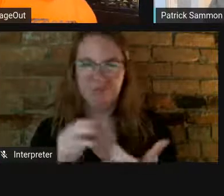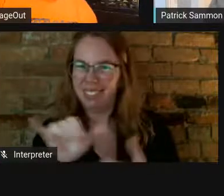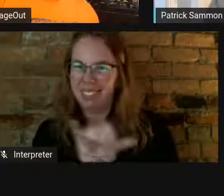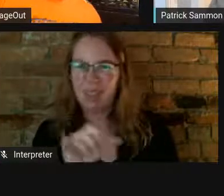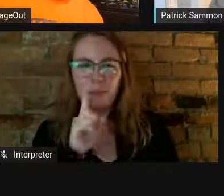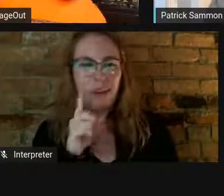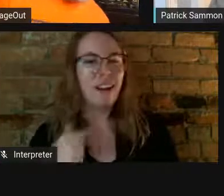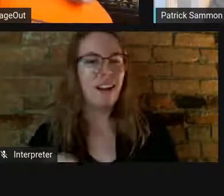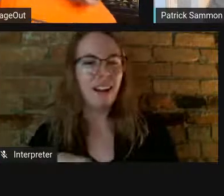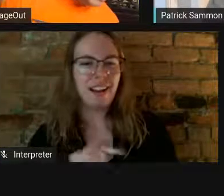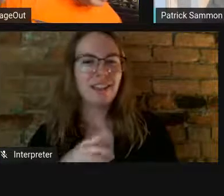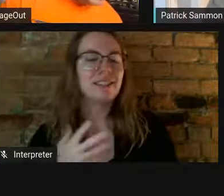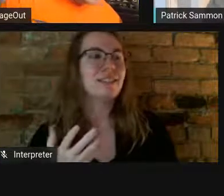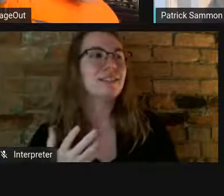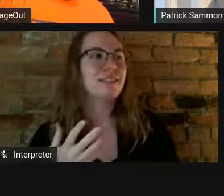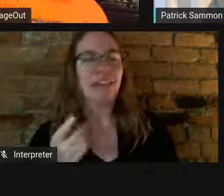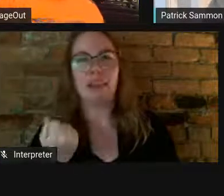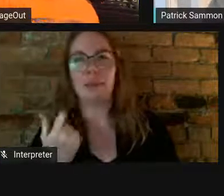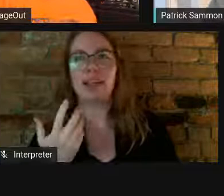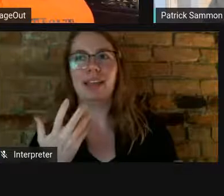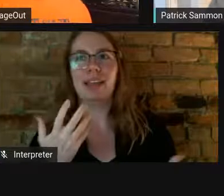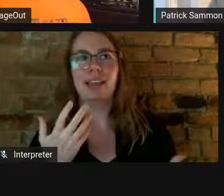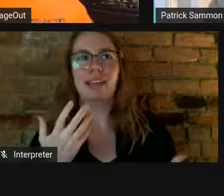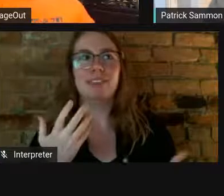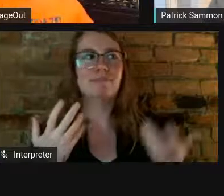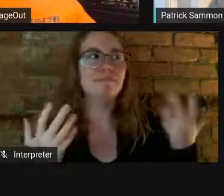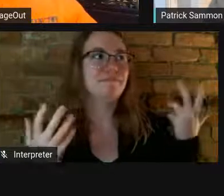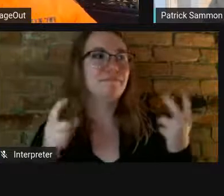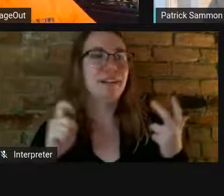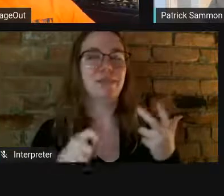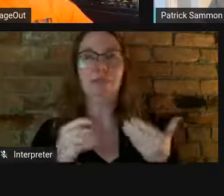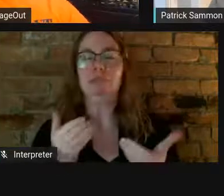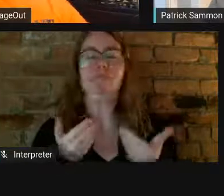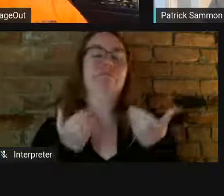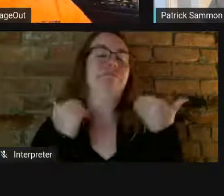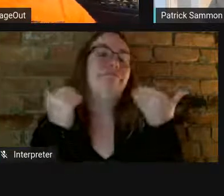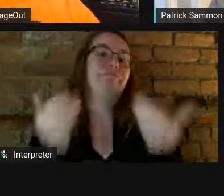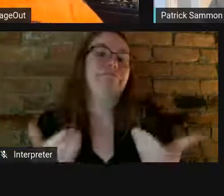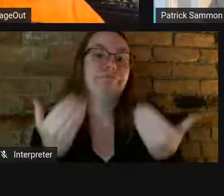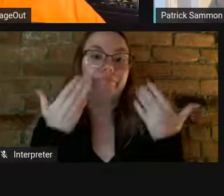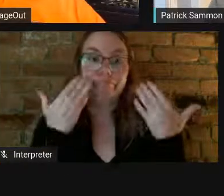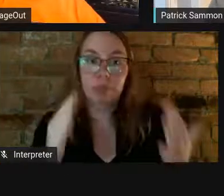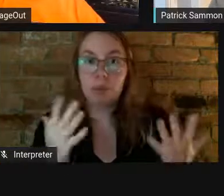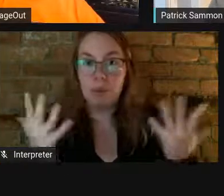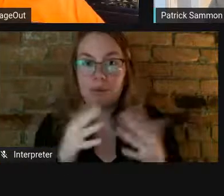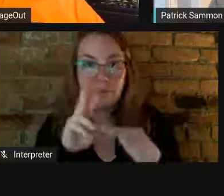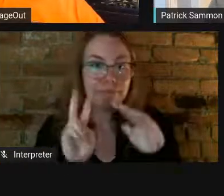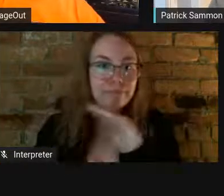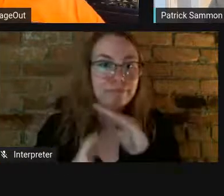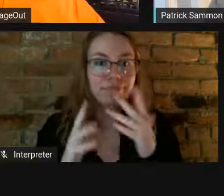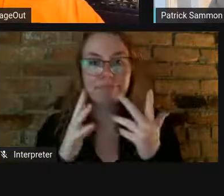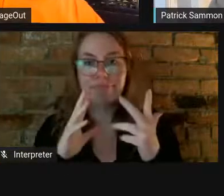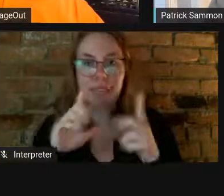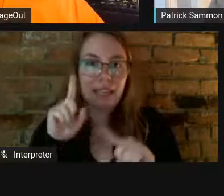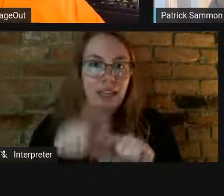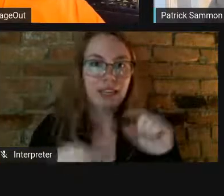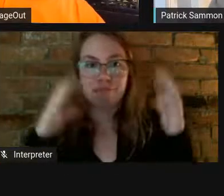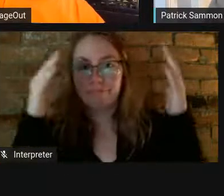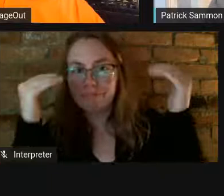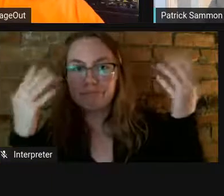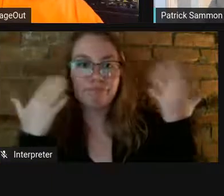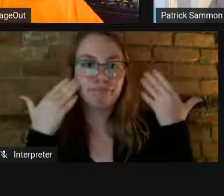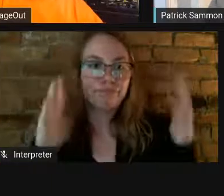We didn't really truly know who we were going to meet or what we would find when we went there. But we wanted to get a